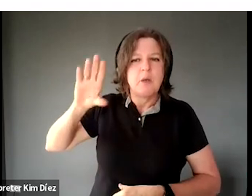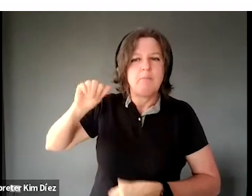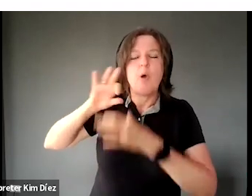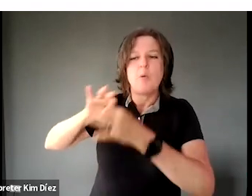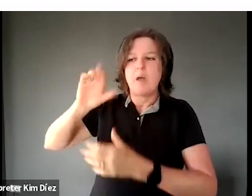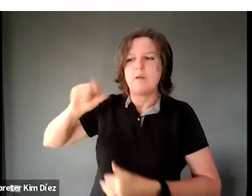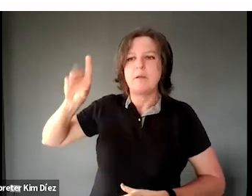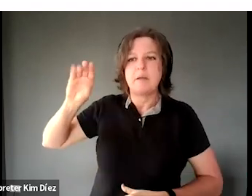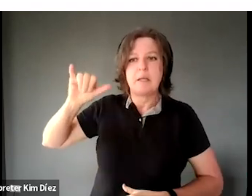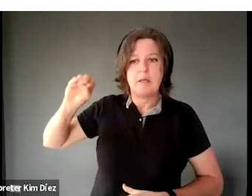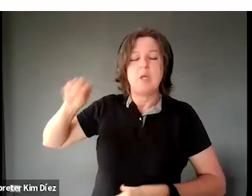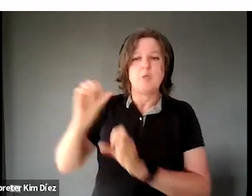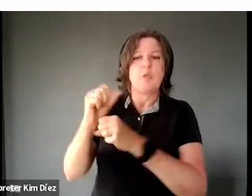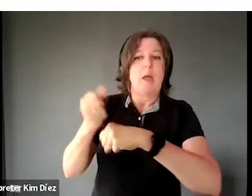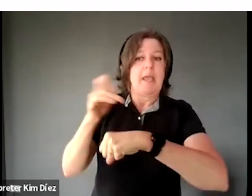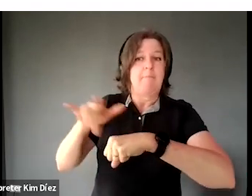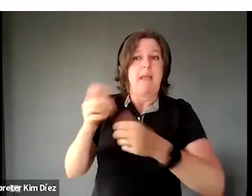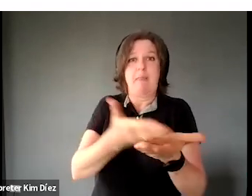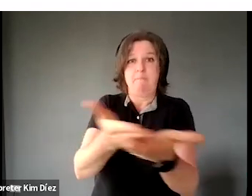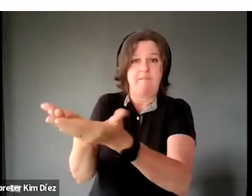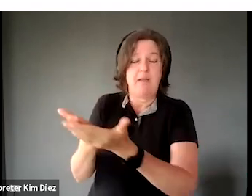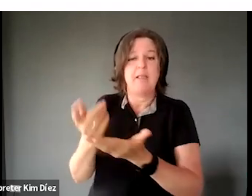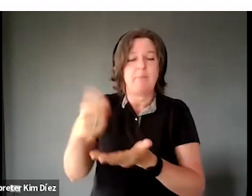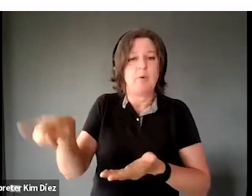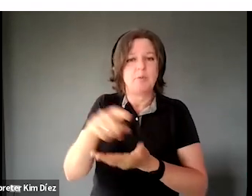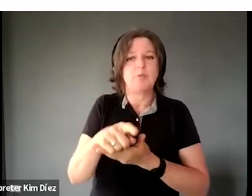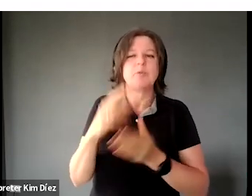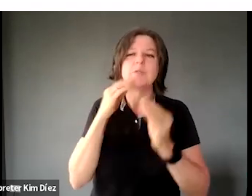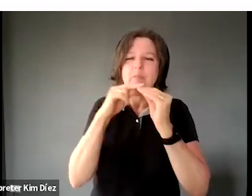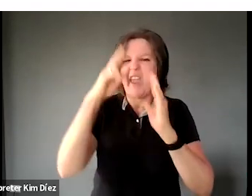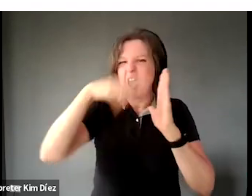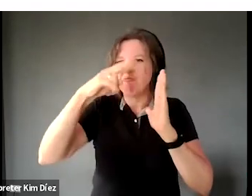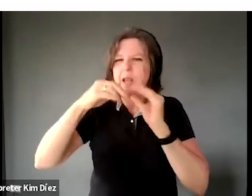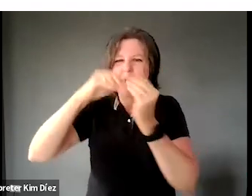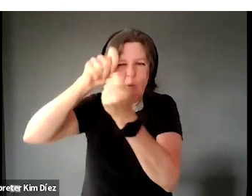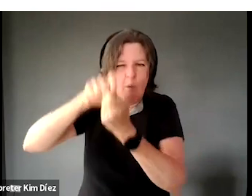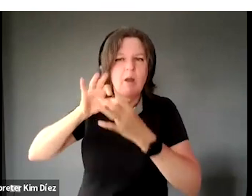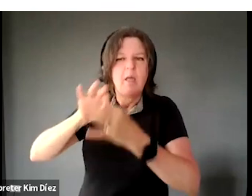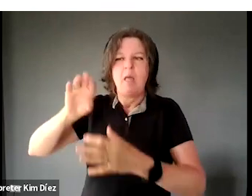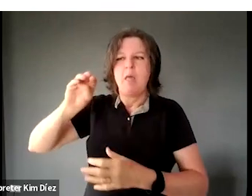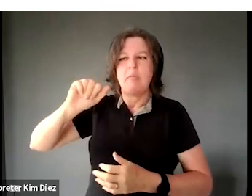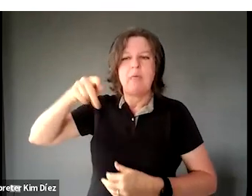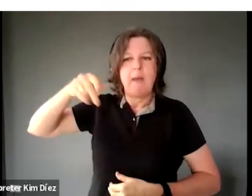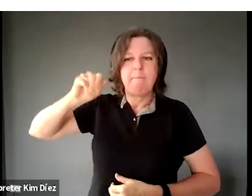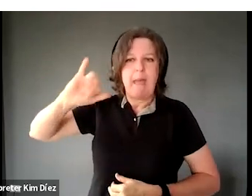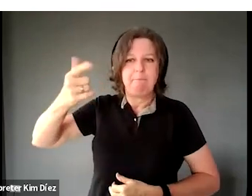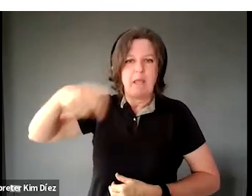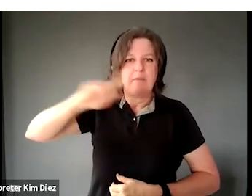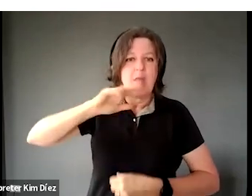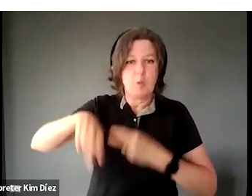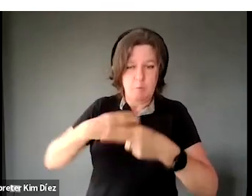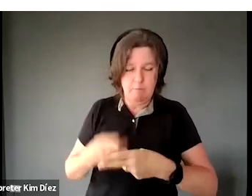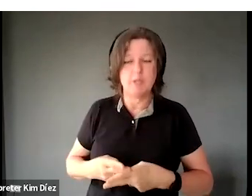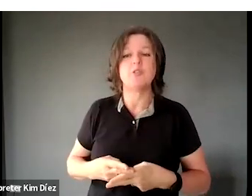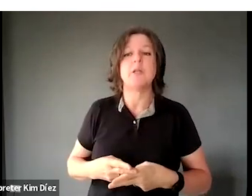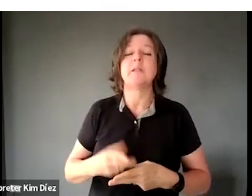please provide the MOCA cadmium reports that you have to make them available for our audience if